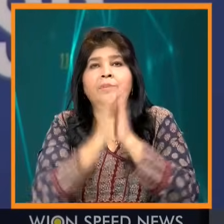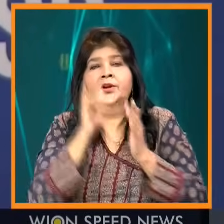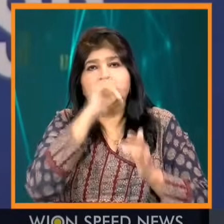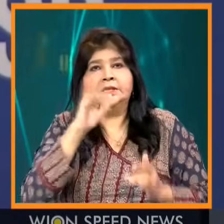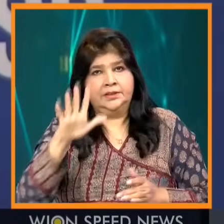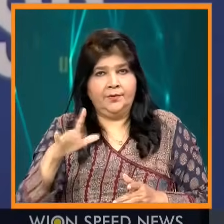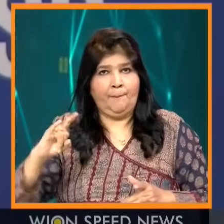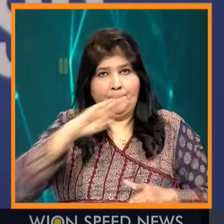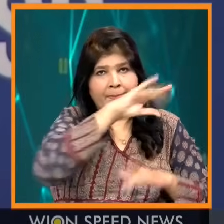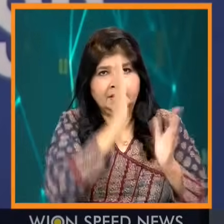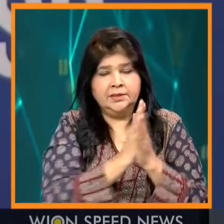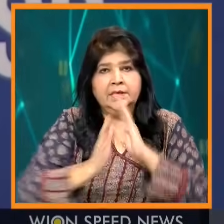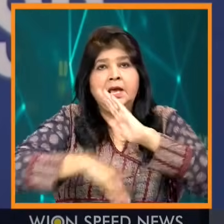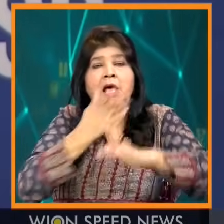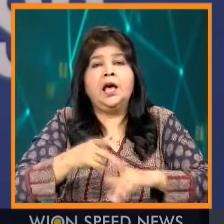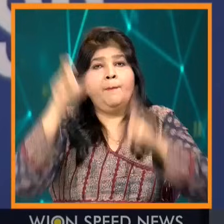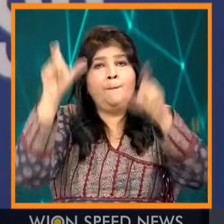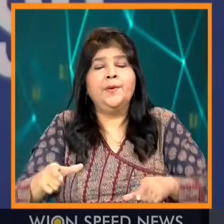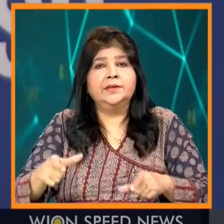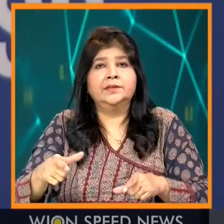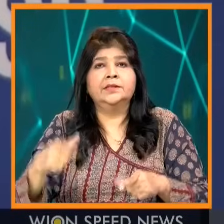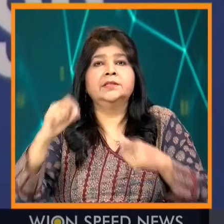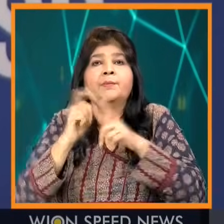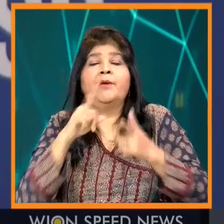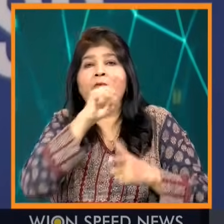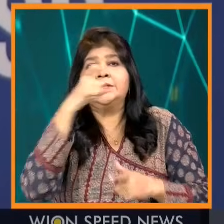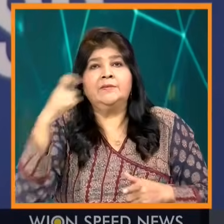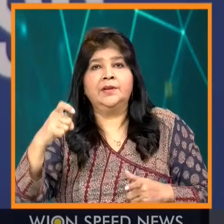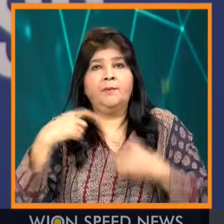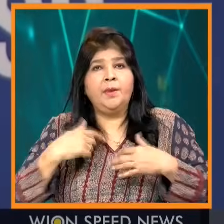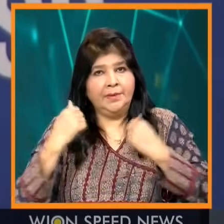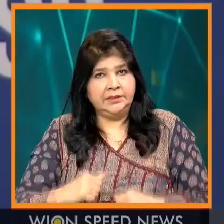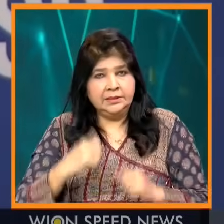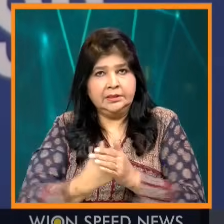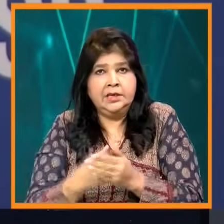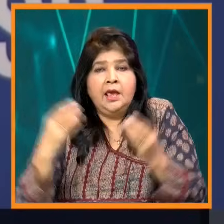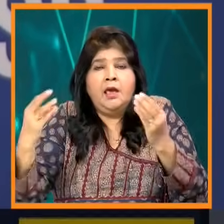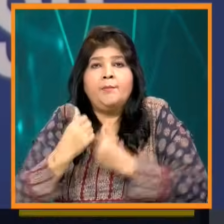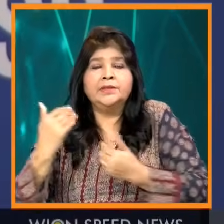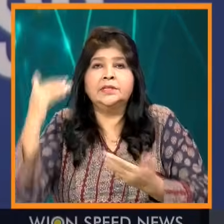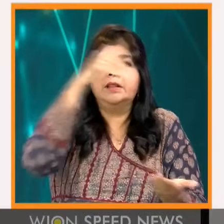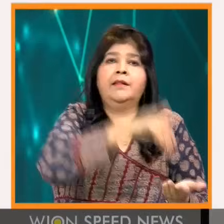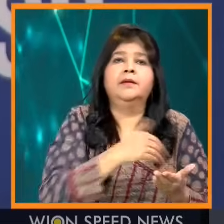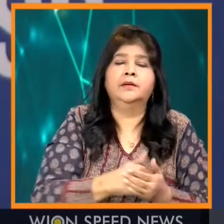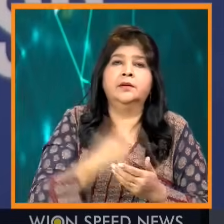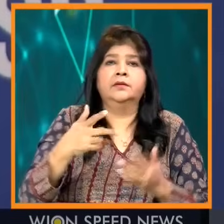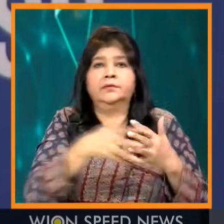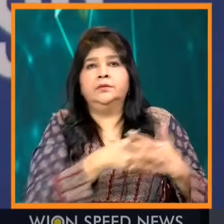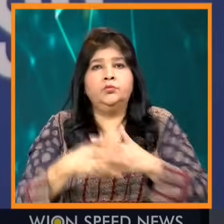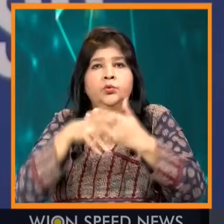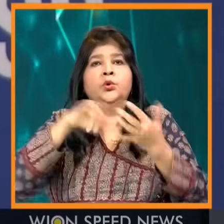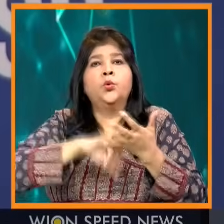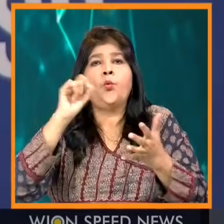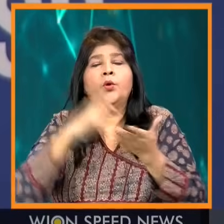planes, and this after a passenger plane with 177 people on board made an emergency landing, and in the US state